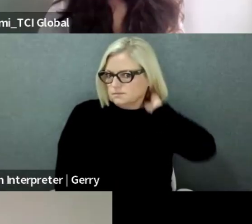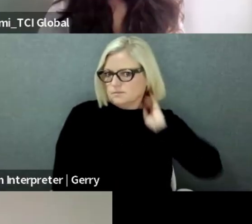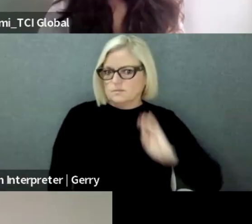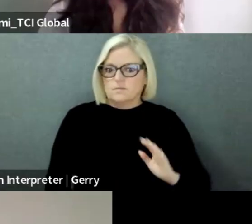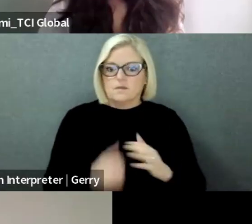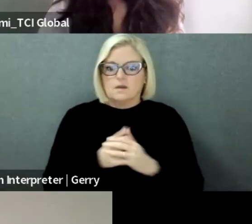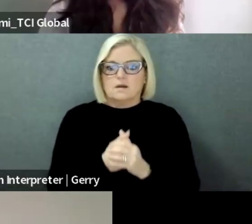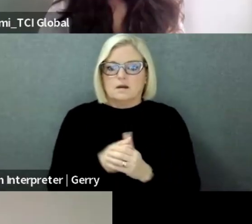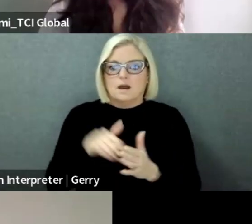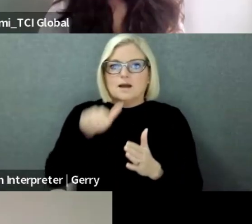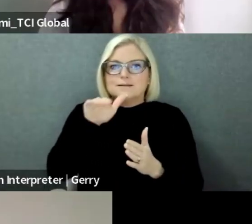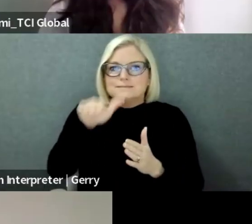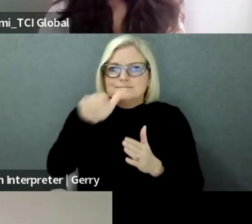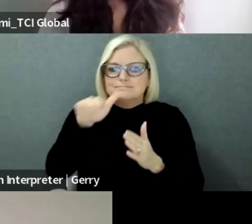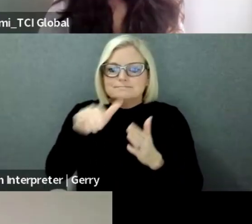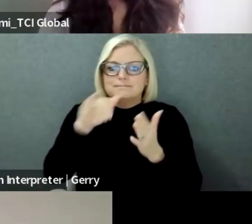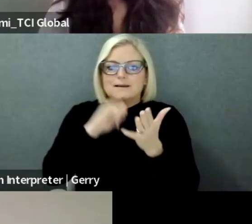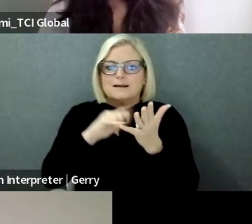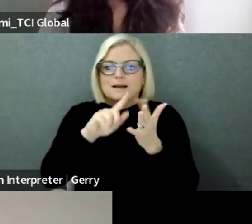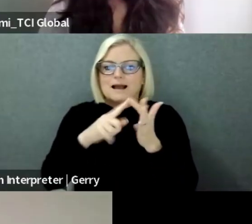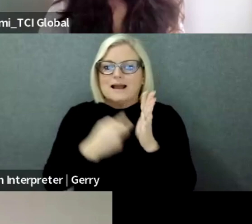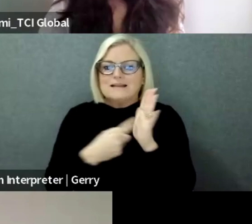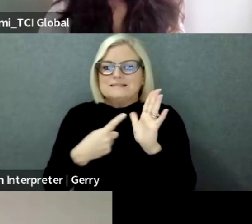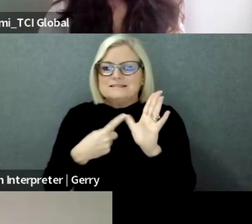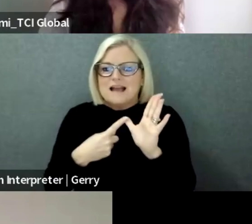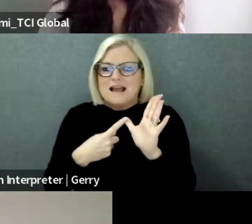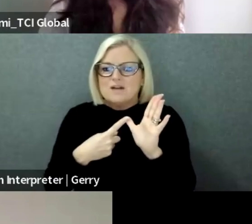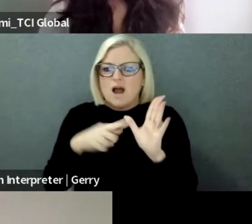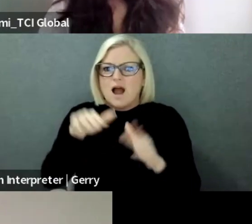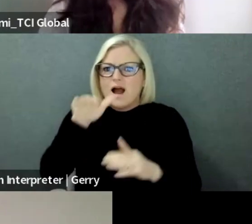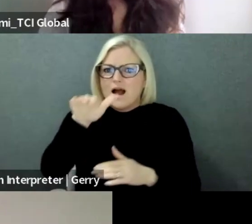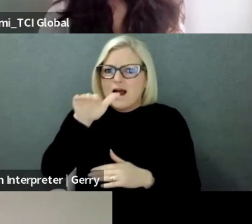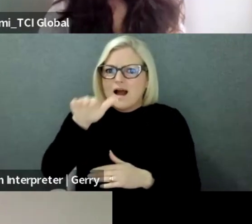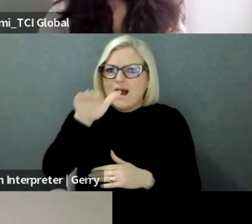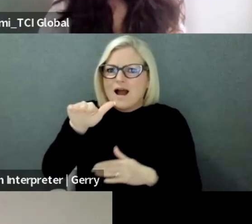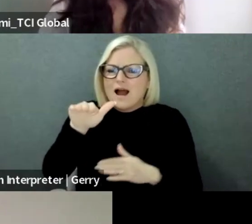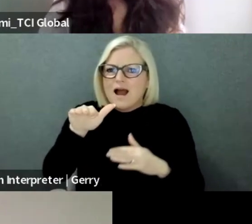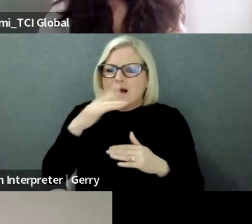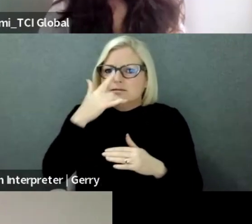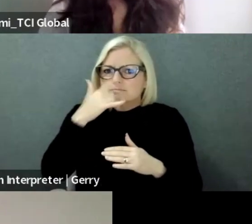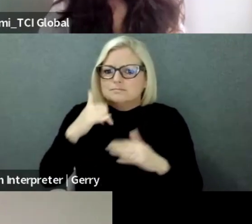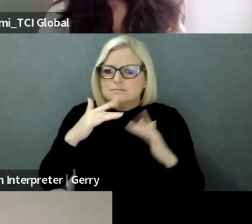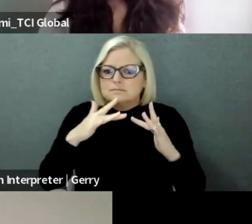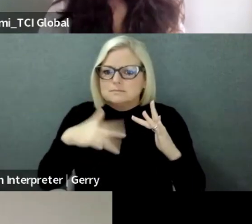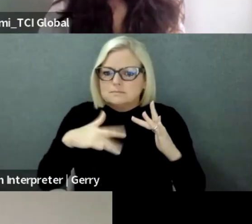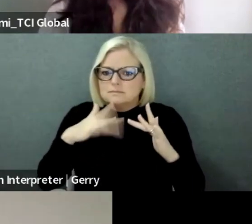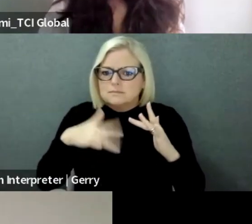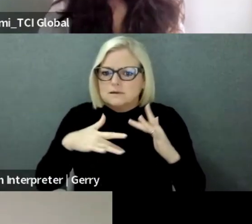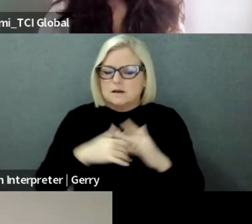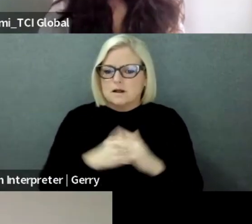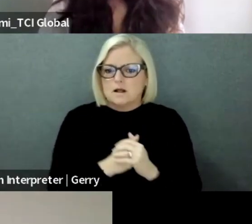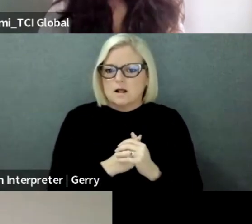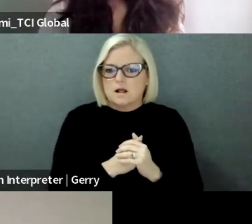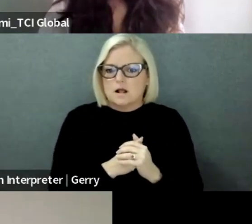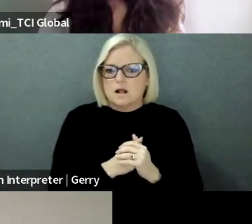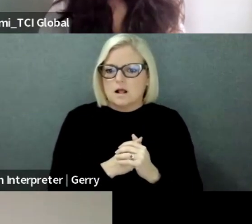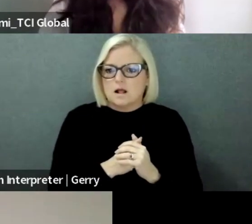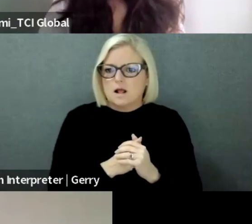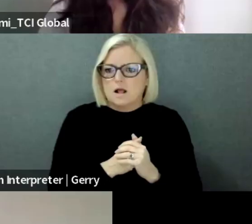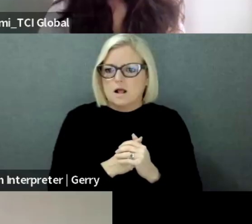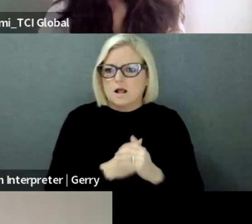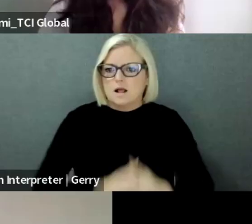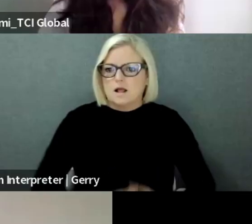Sarah, situations. I think there might have Even just been a when little bit of people a, are invited